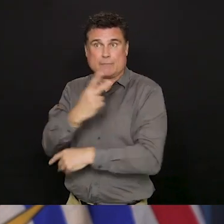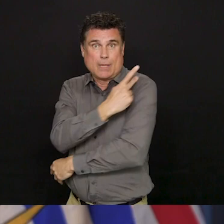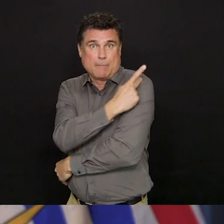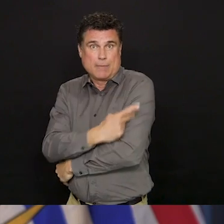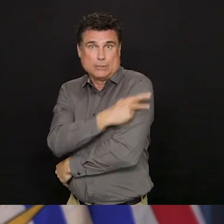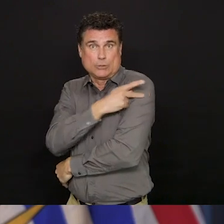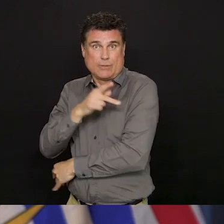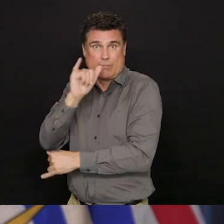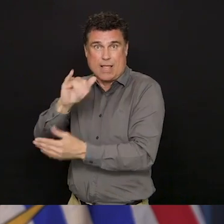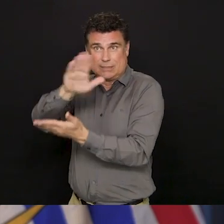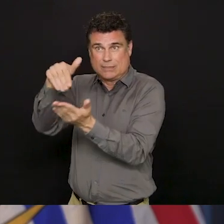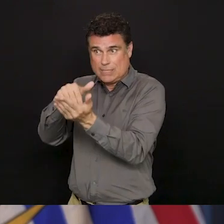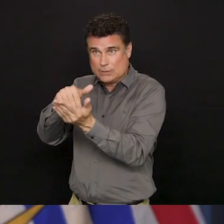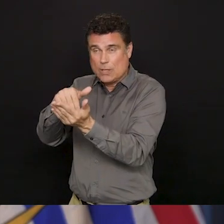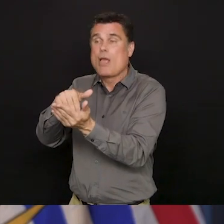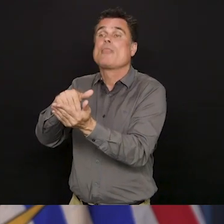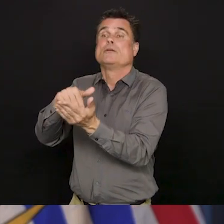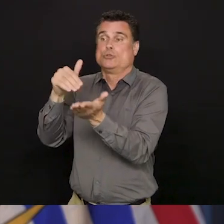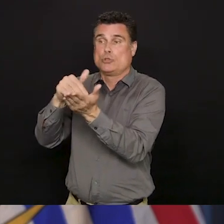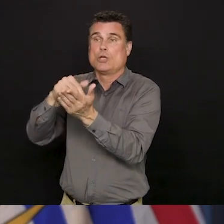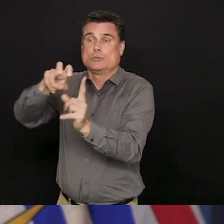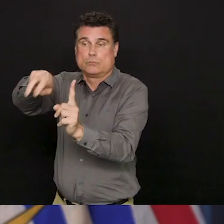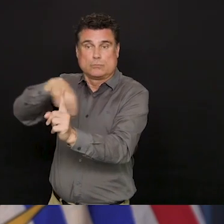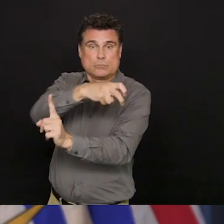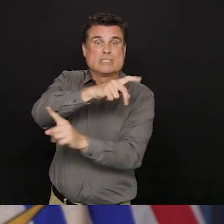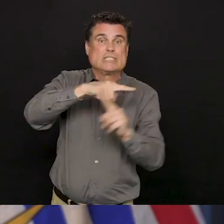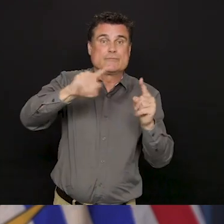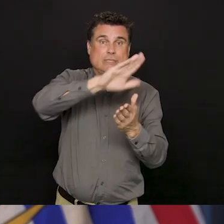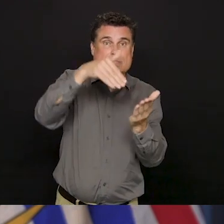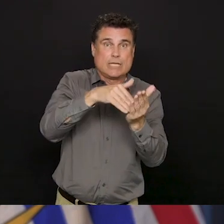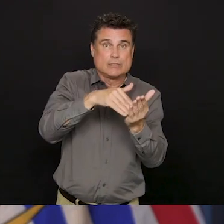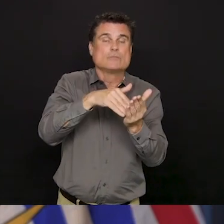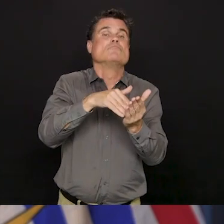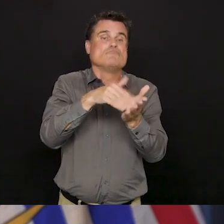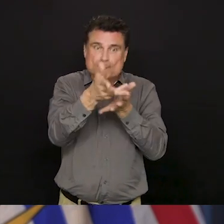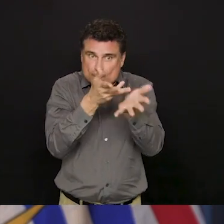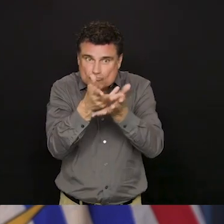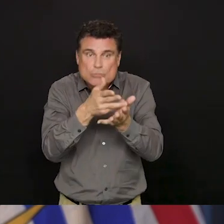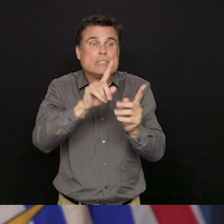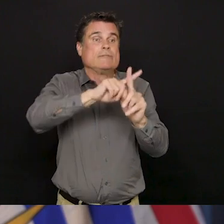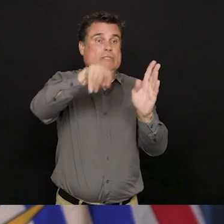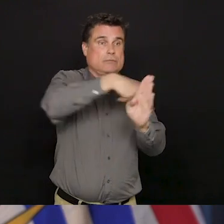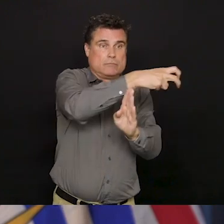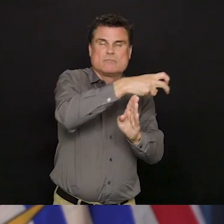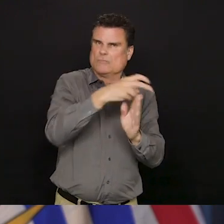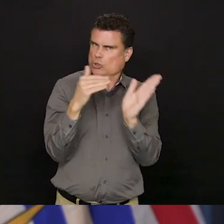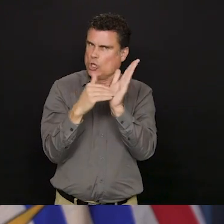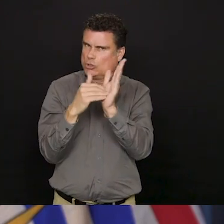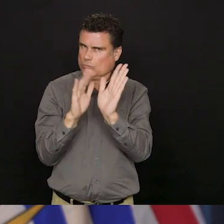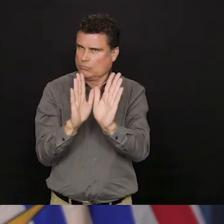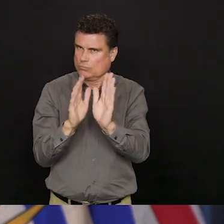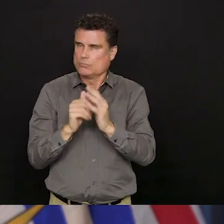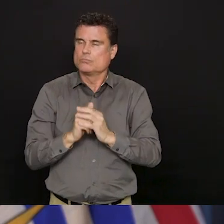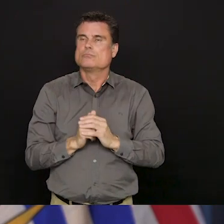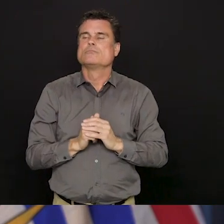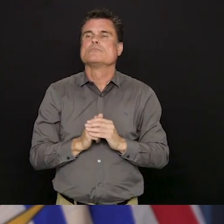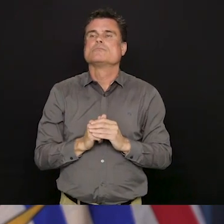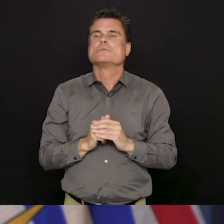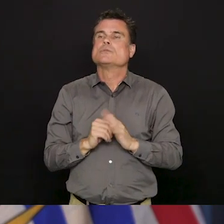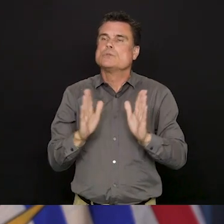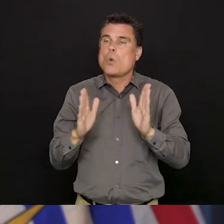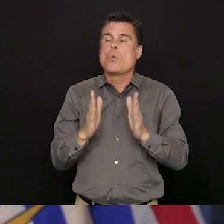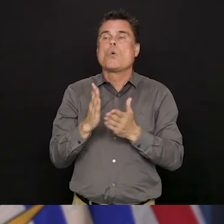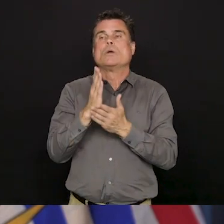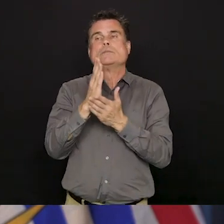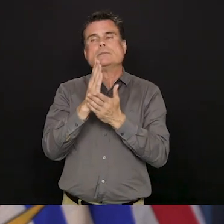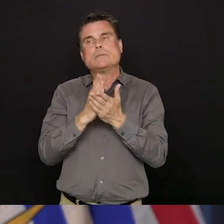there's a group of people who are excluded from that. They are not, however, excluded from the need to use appropriate personal protective equipment and